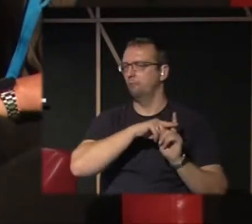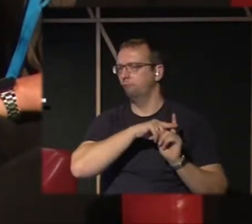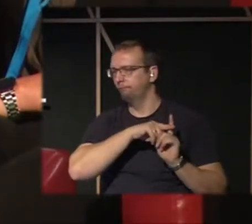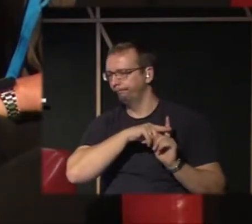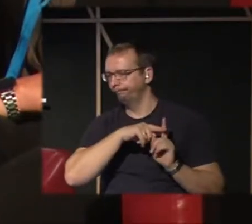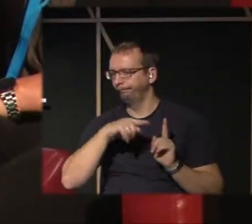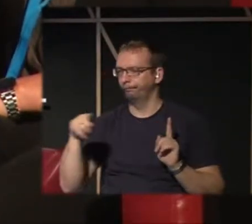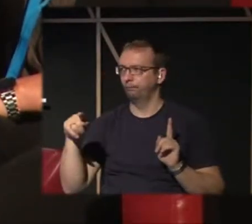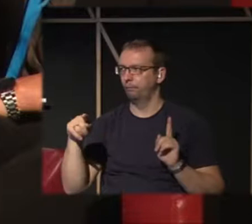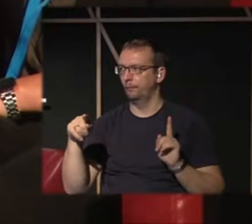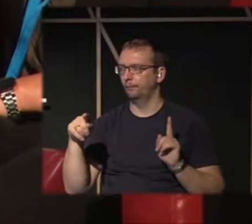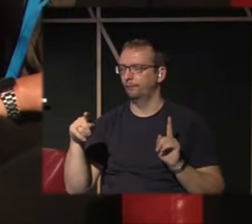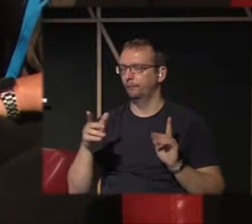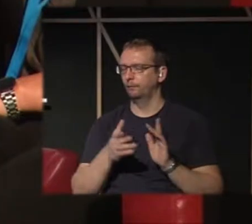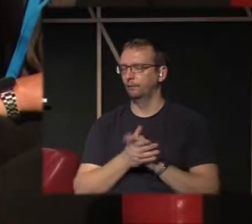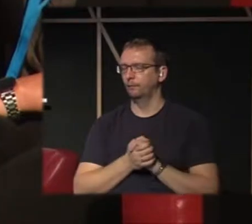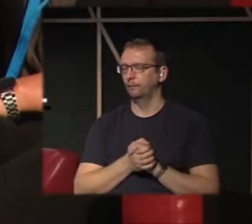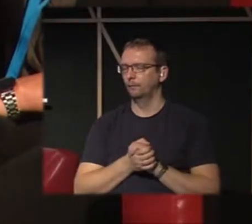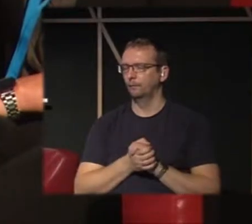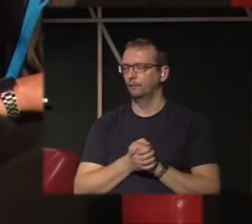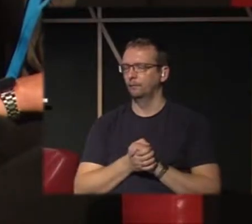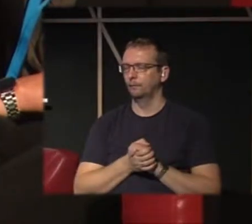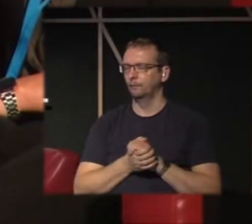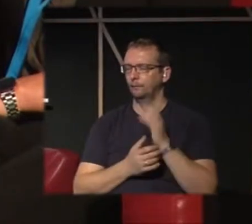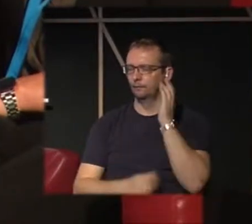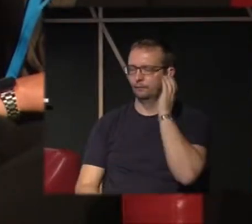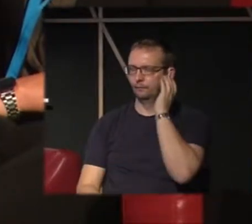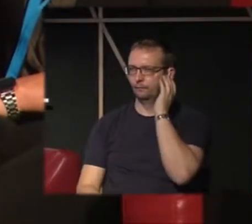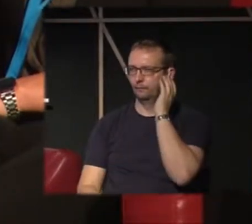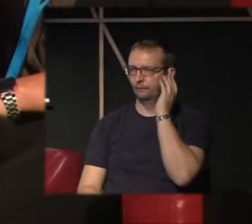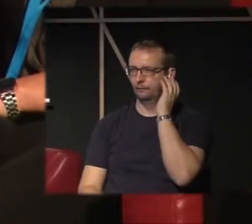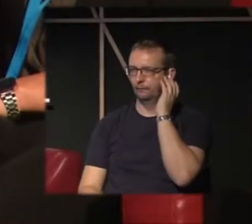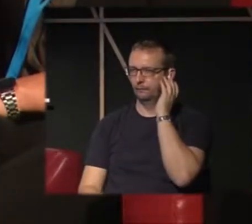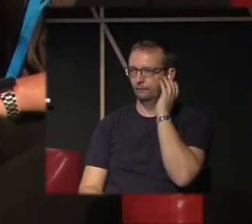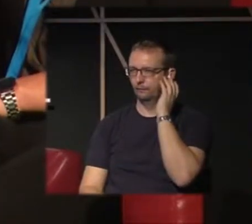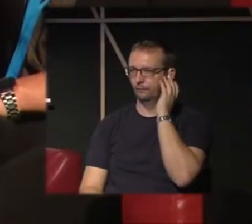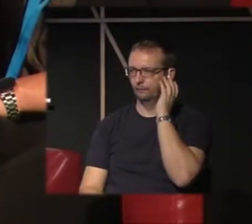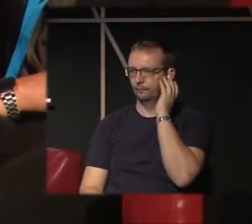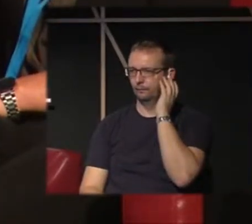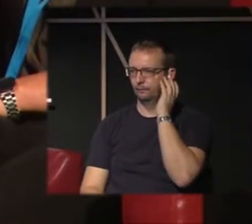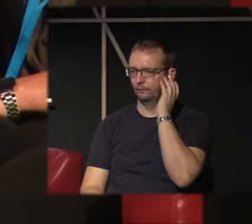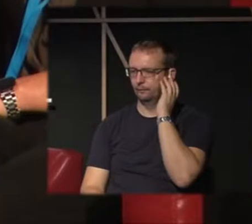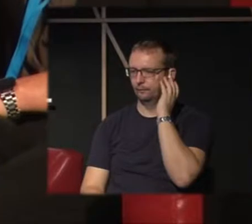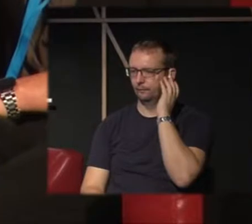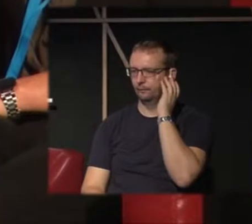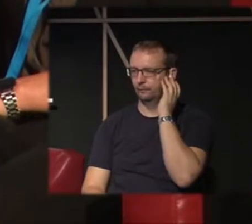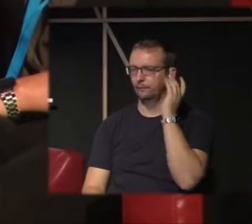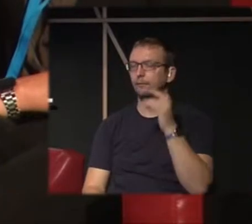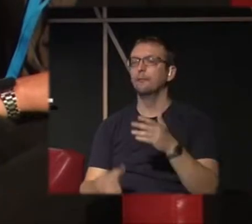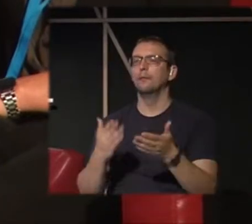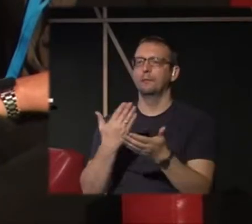red home team home kit and an away black kit, because both of those look the same for many types of